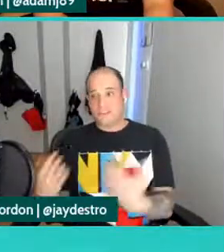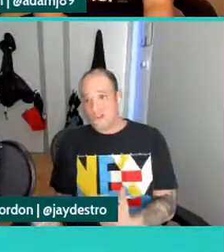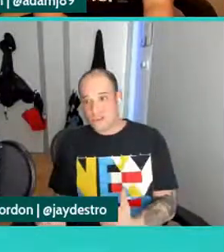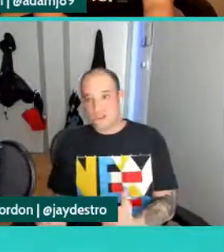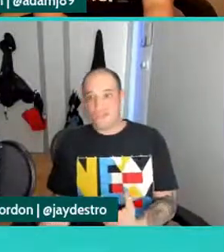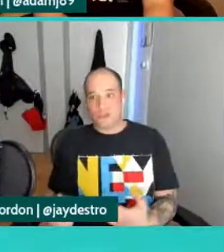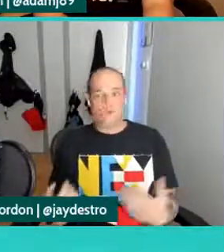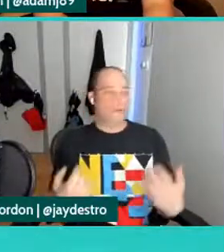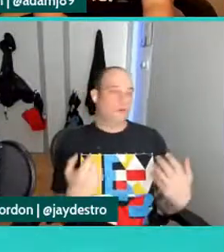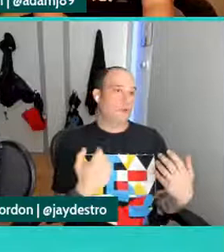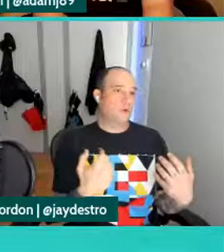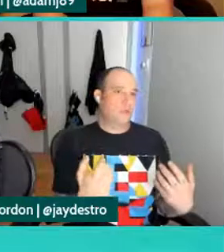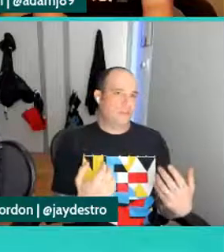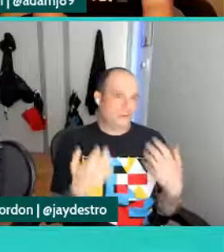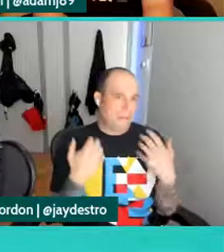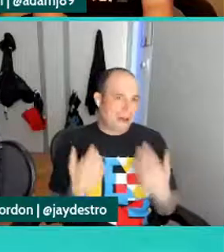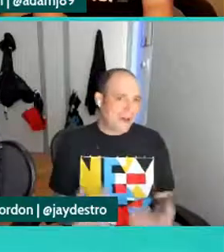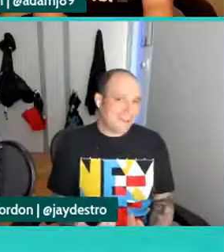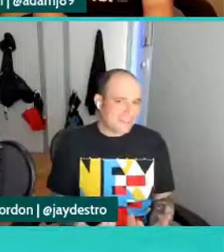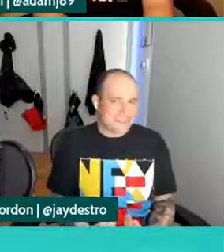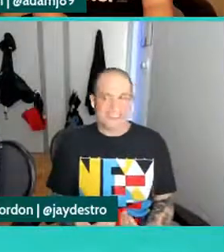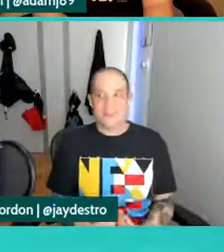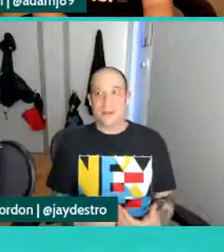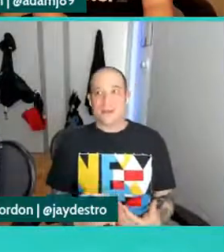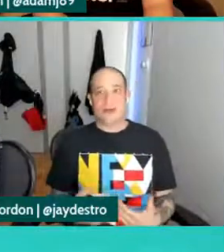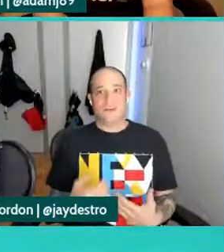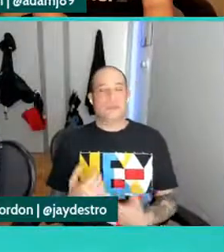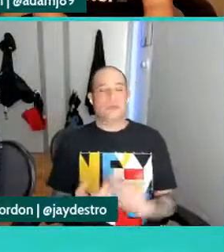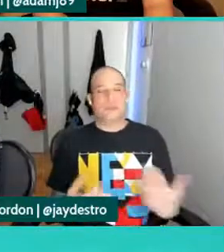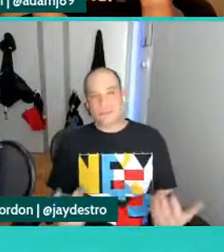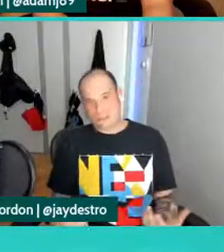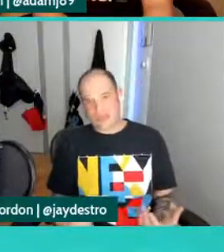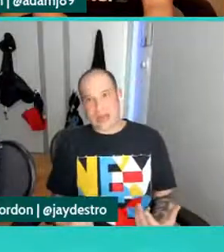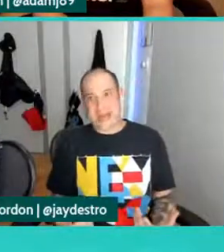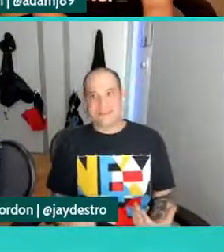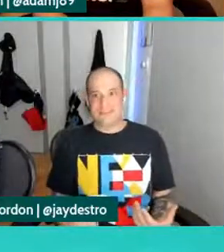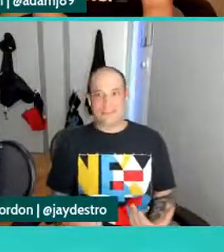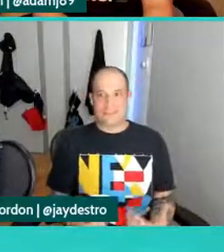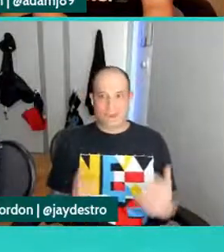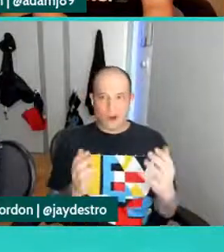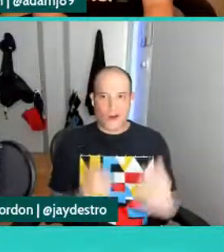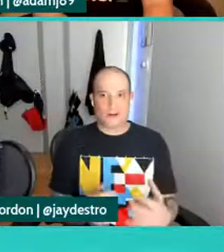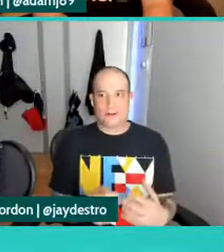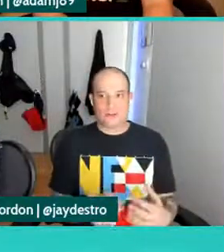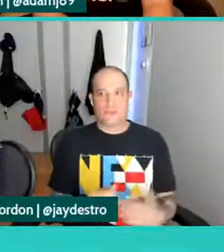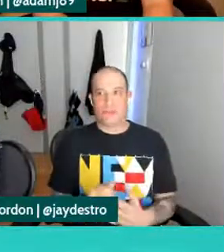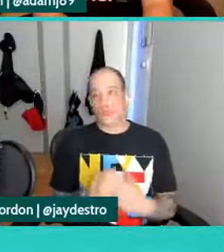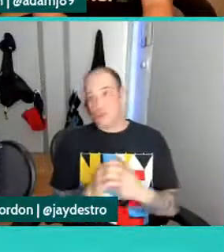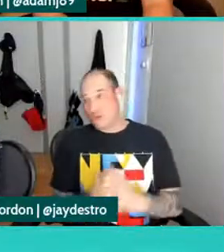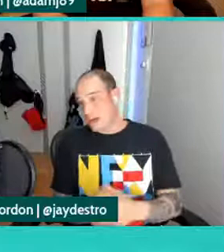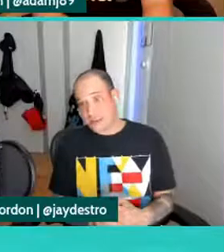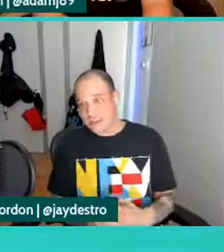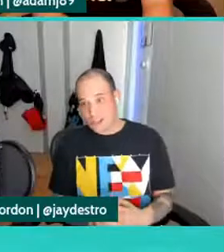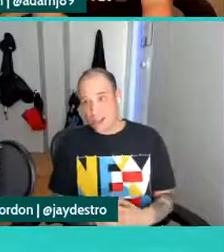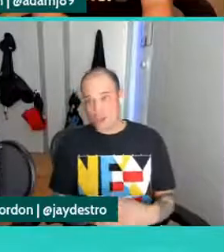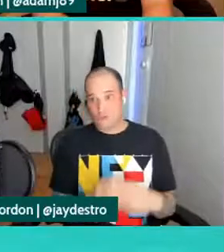make decisions, enforce organizational policies. So conditional access is the heart of the